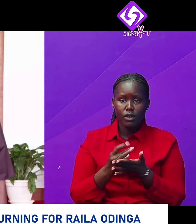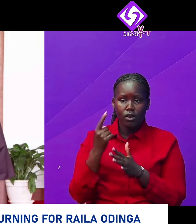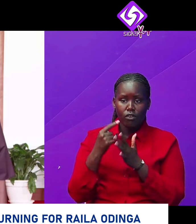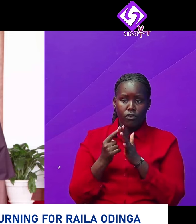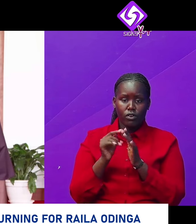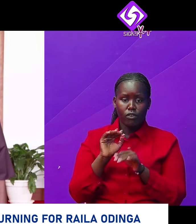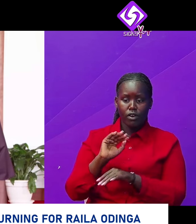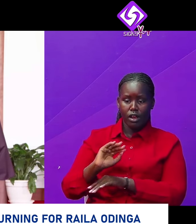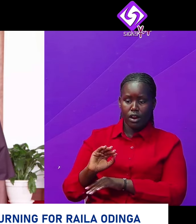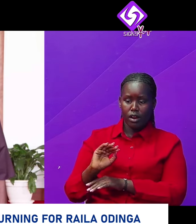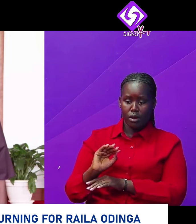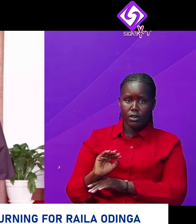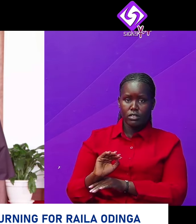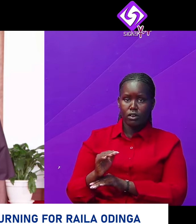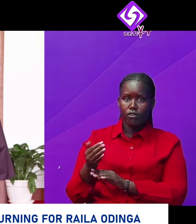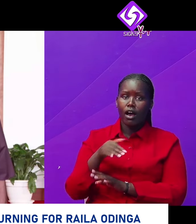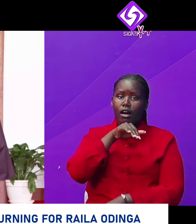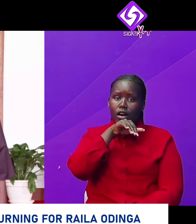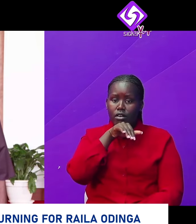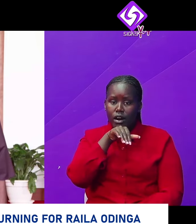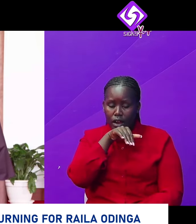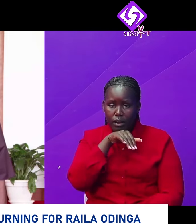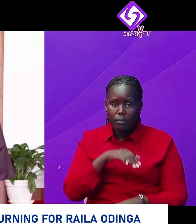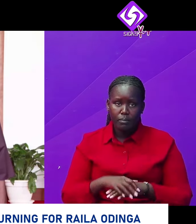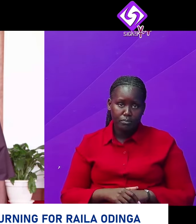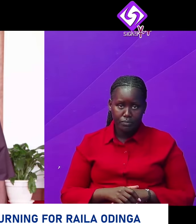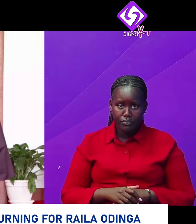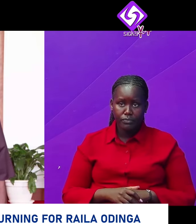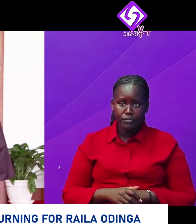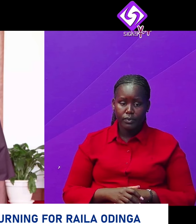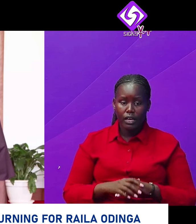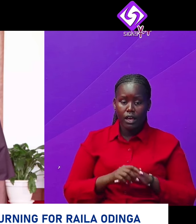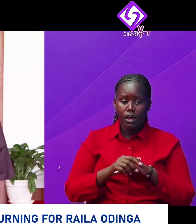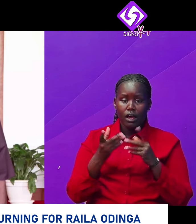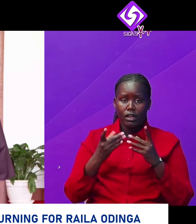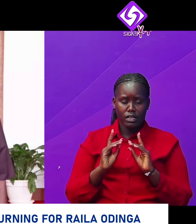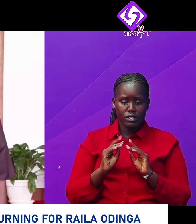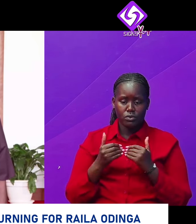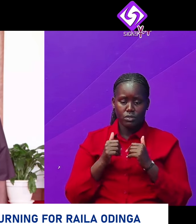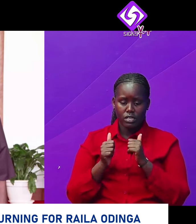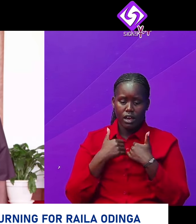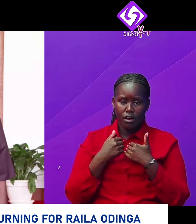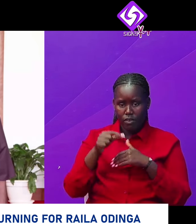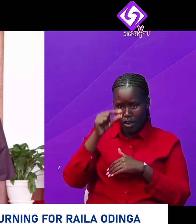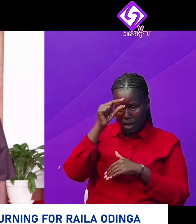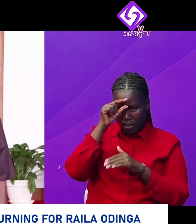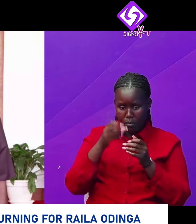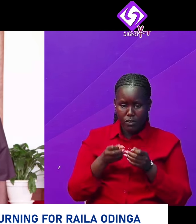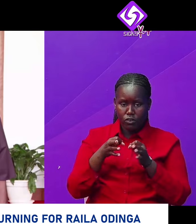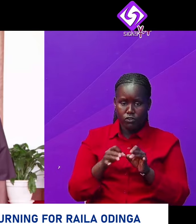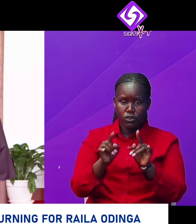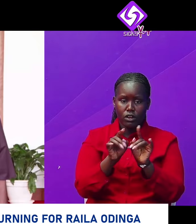former Prime Minister. Consequently, a delegation comprising government officials and family